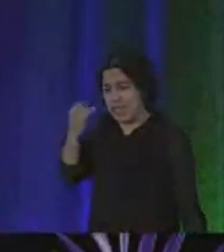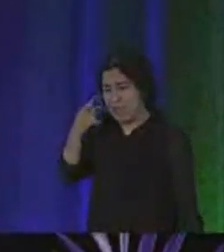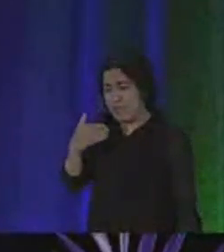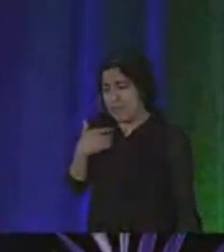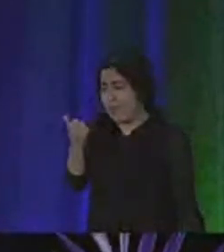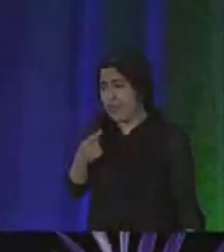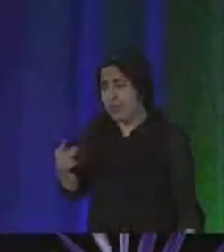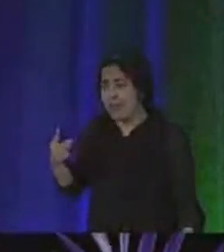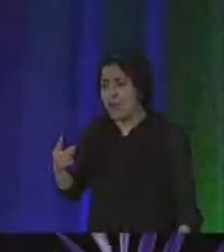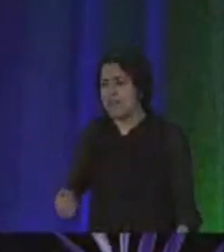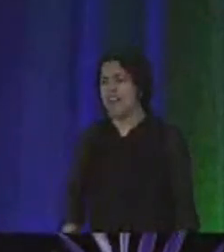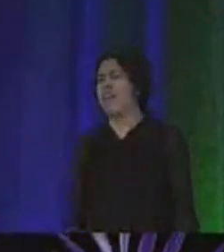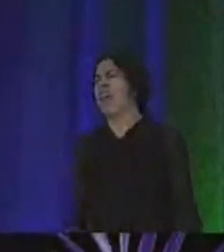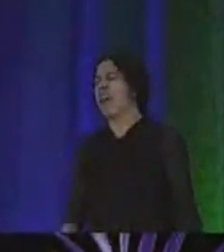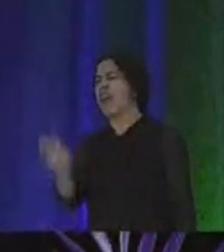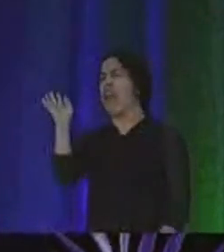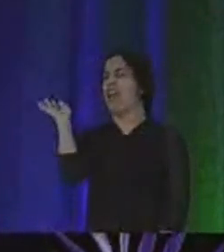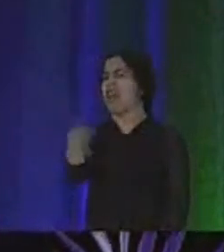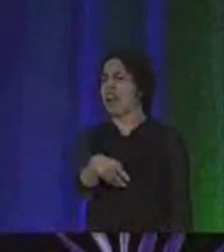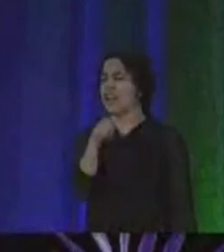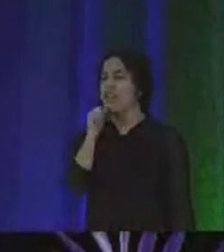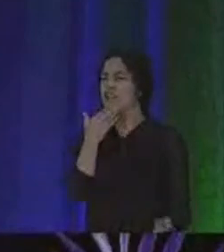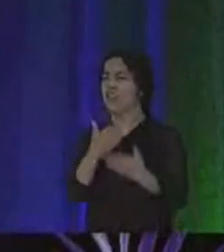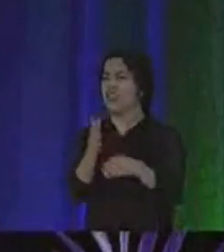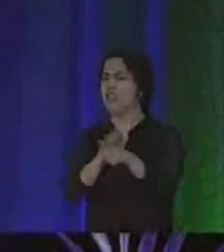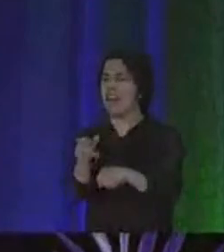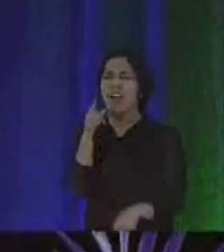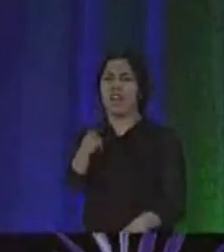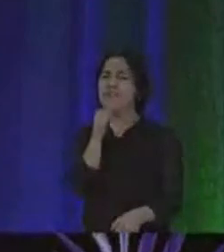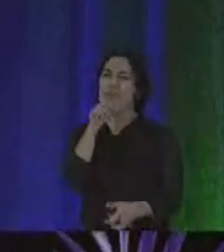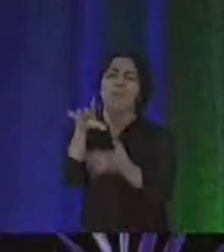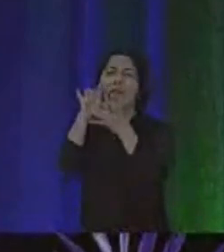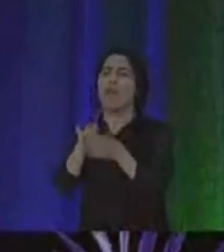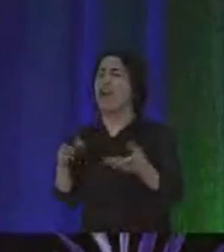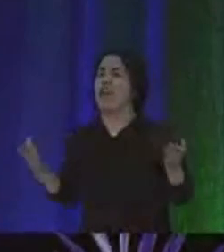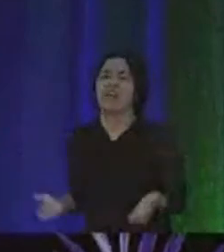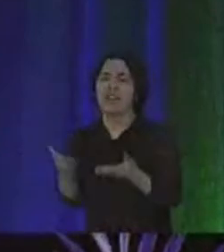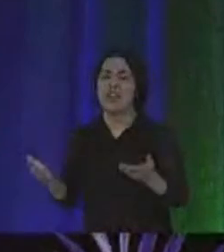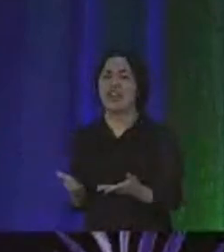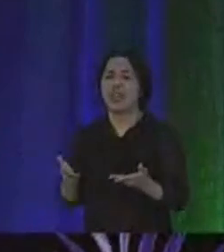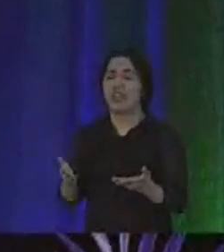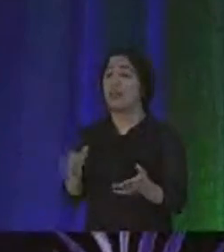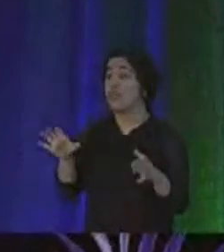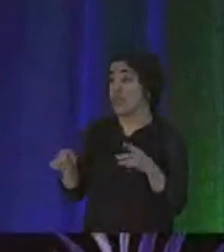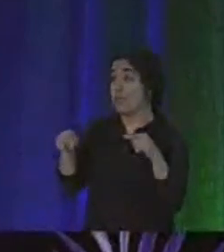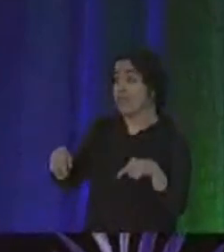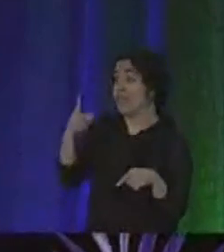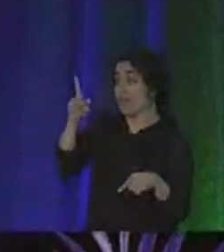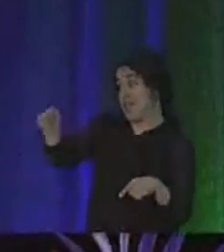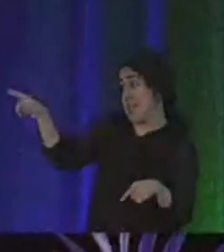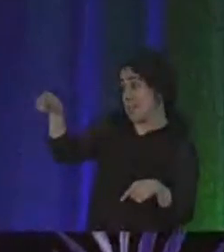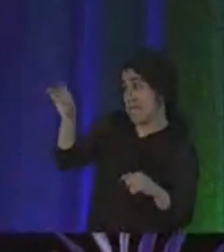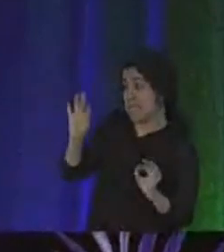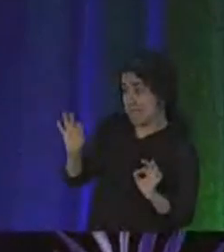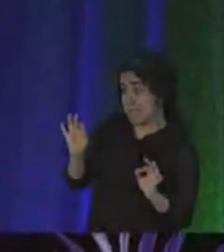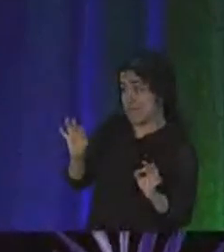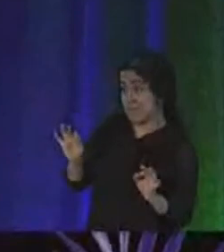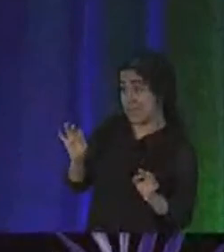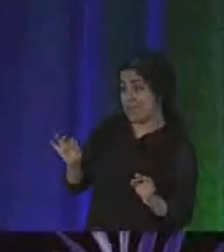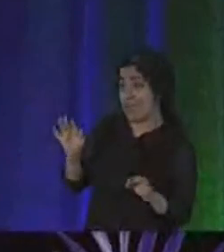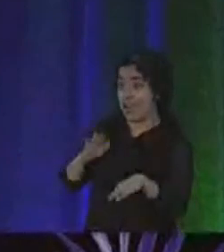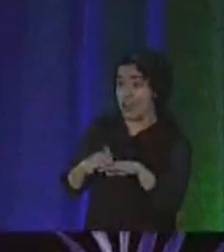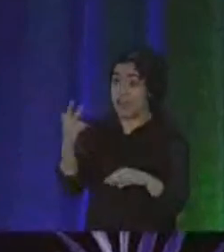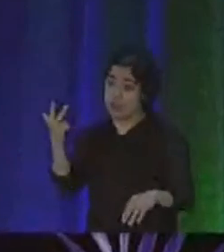anybody who was ever like, hey, you're not good enough, you don't belong here, right? We're gonna do this for them, okay? On